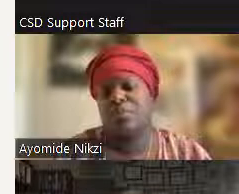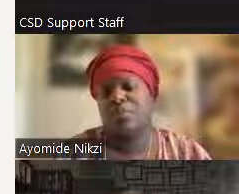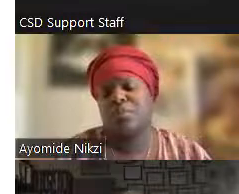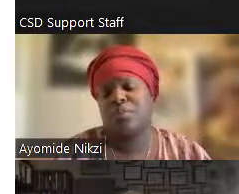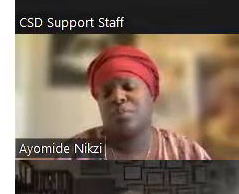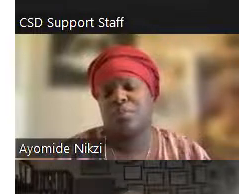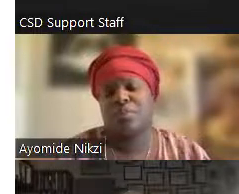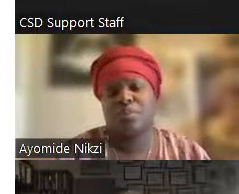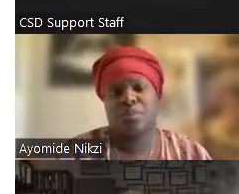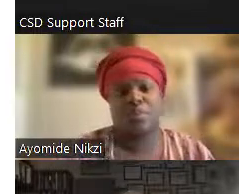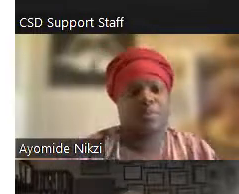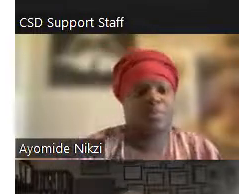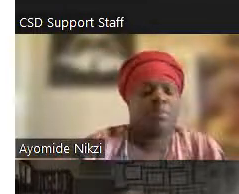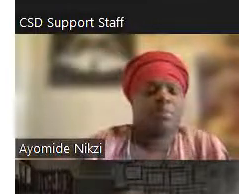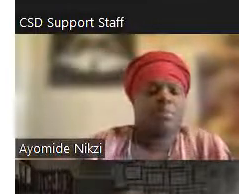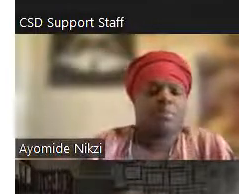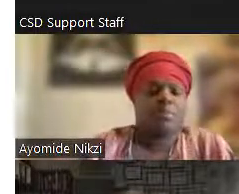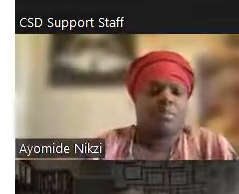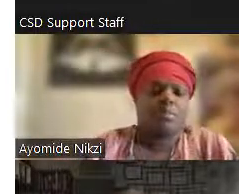languages.